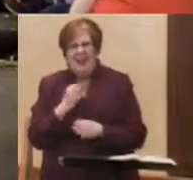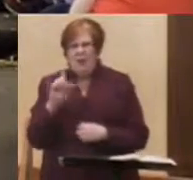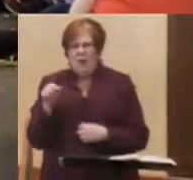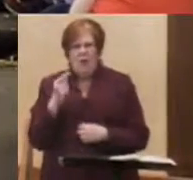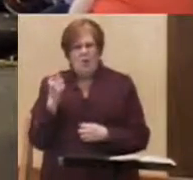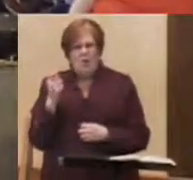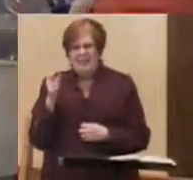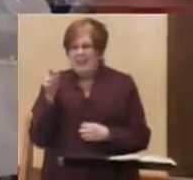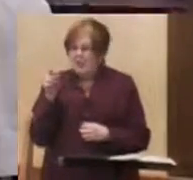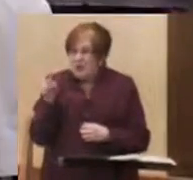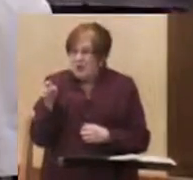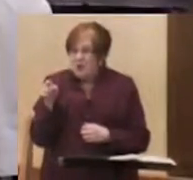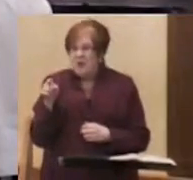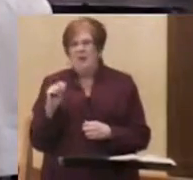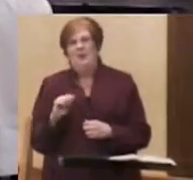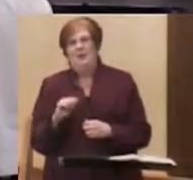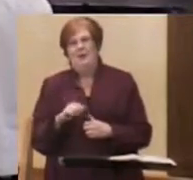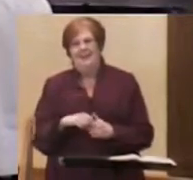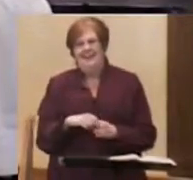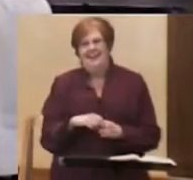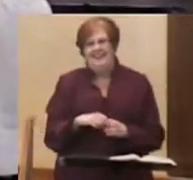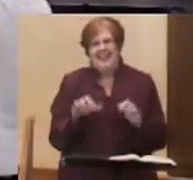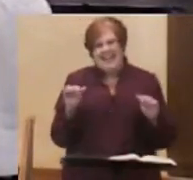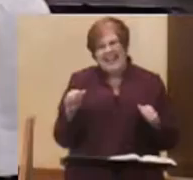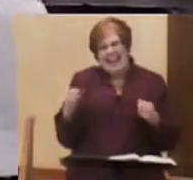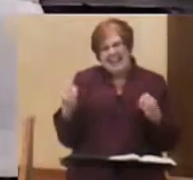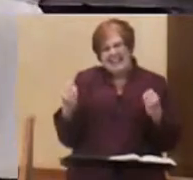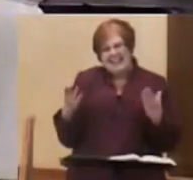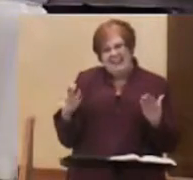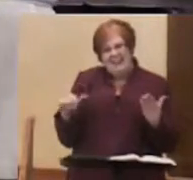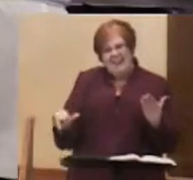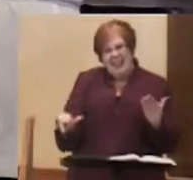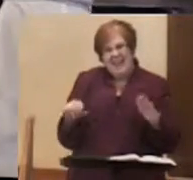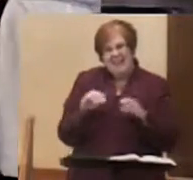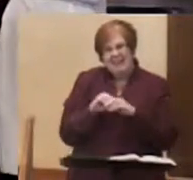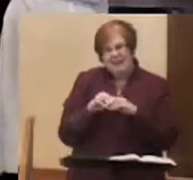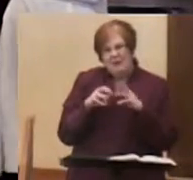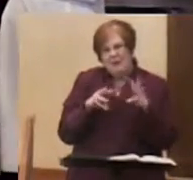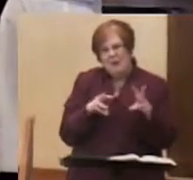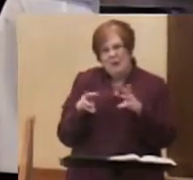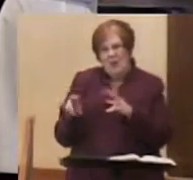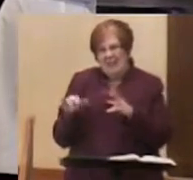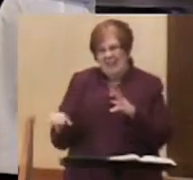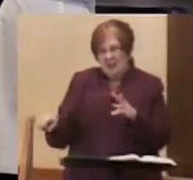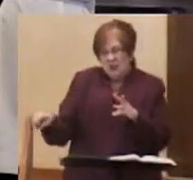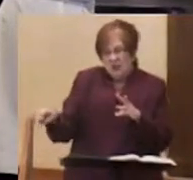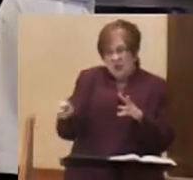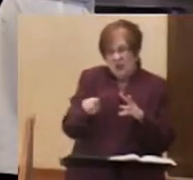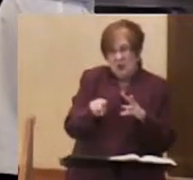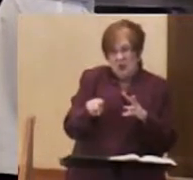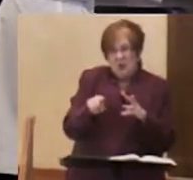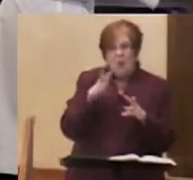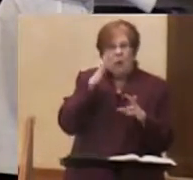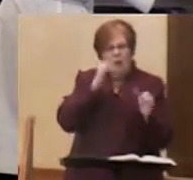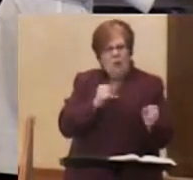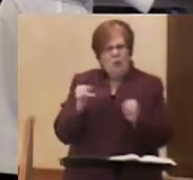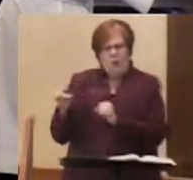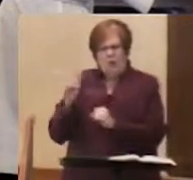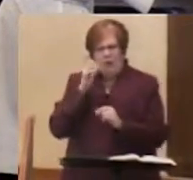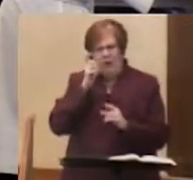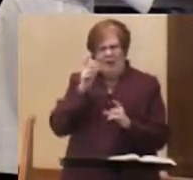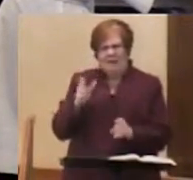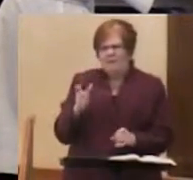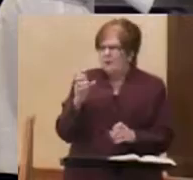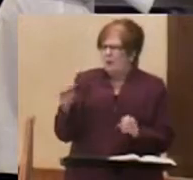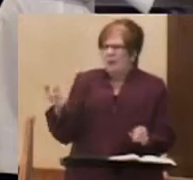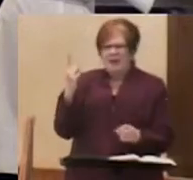only you can give them in the way that you will give them. No one can take